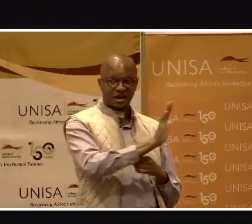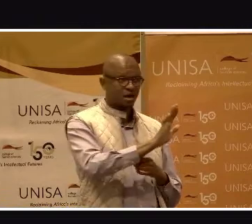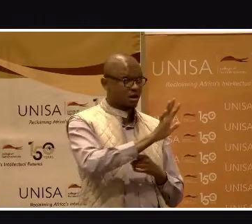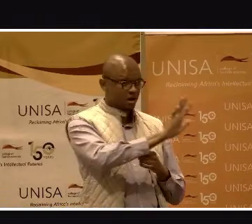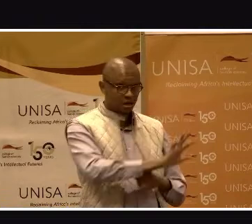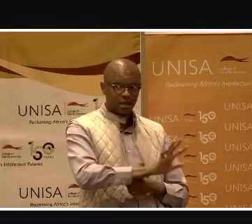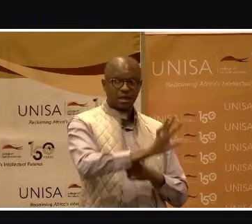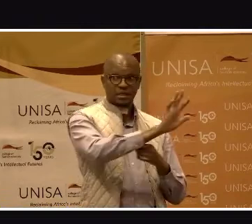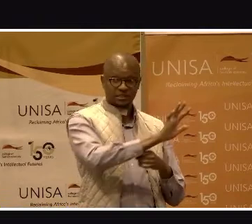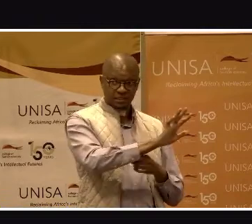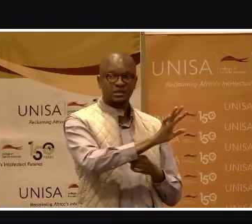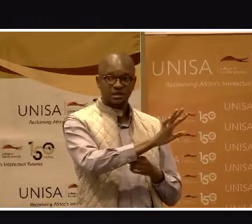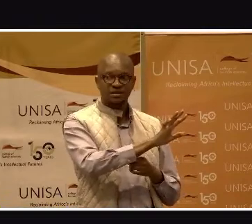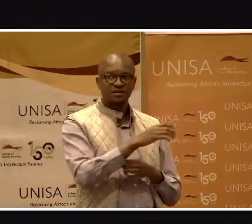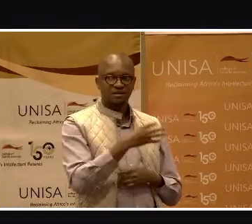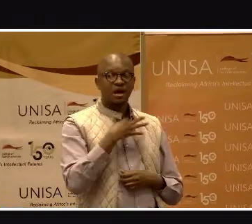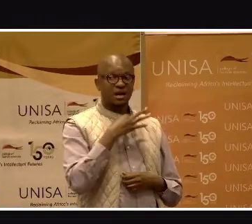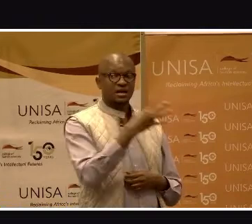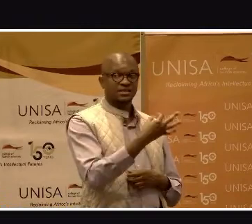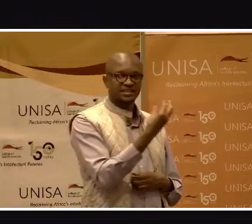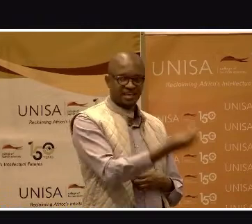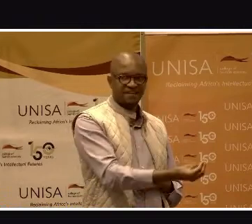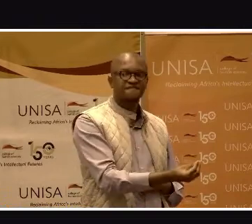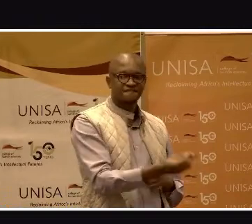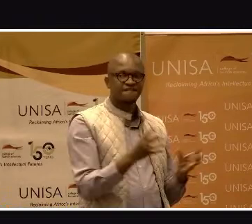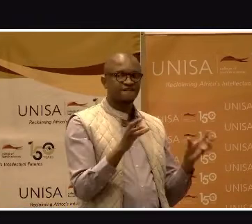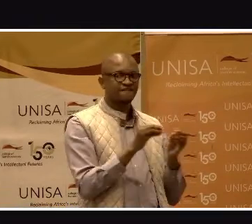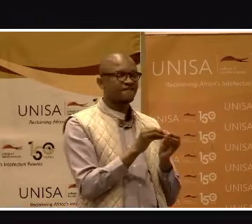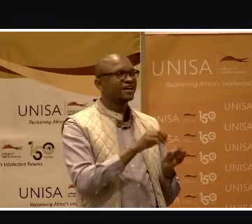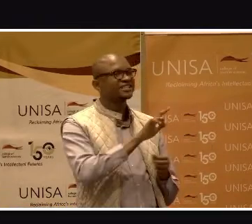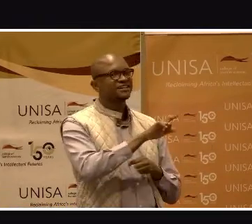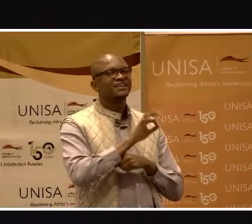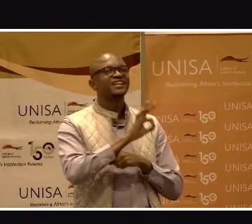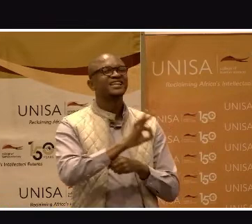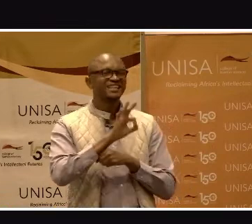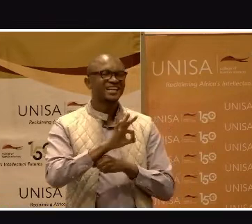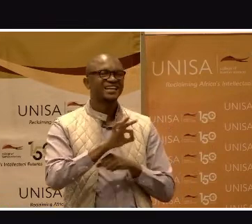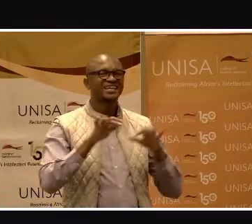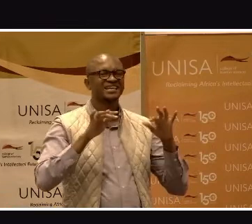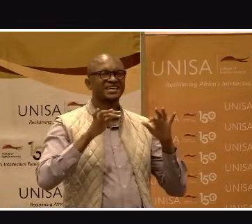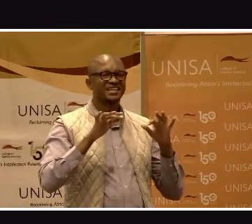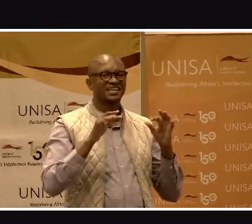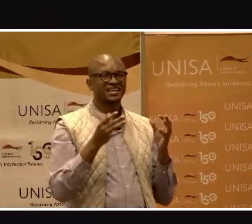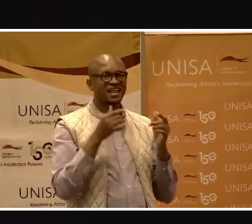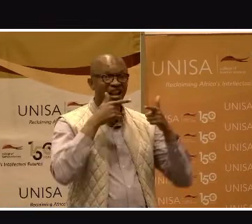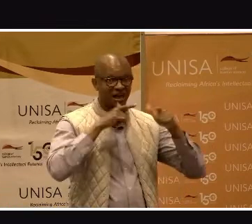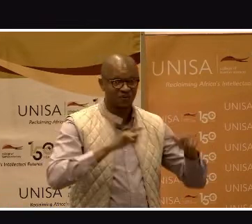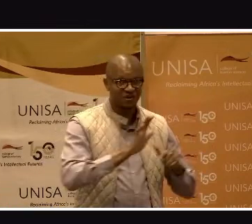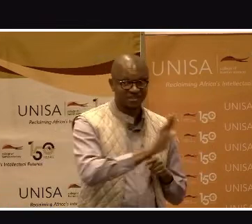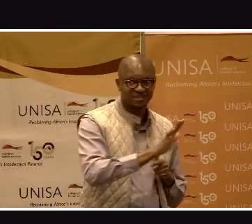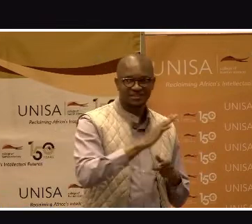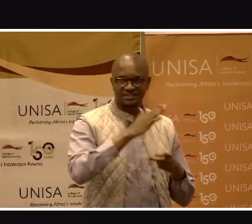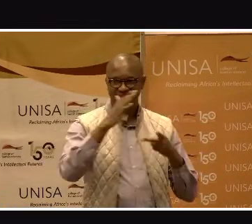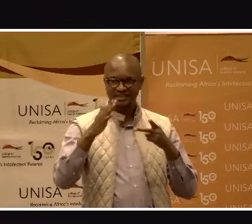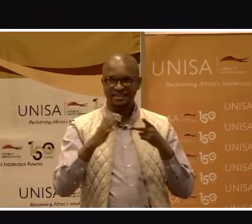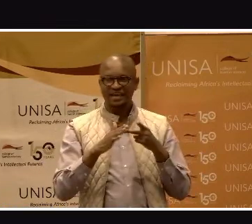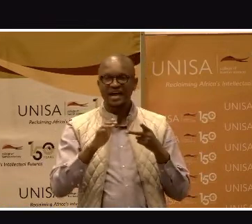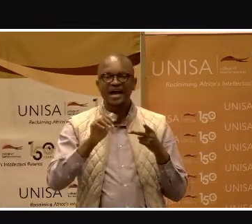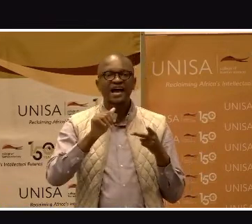or endangered. They have 733. And that's followed immediately by Asia